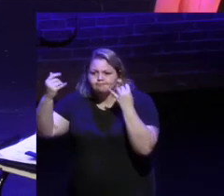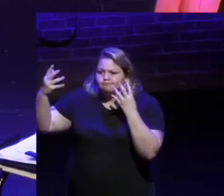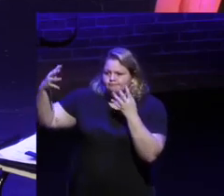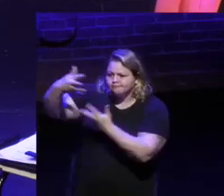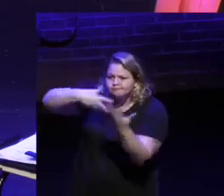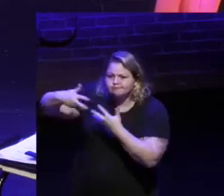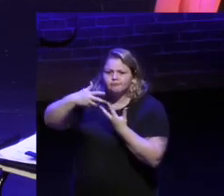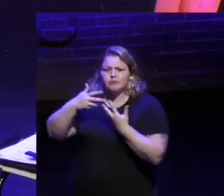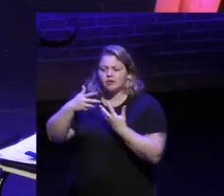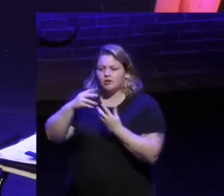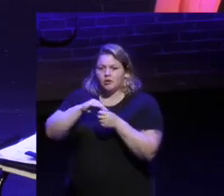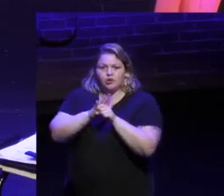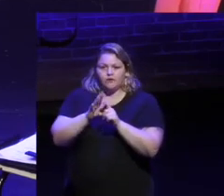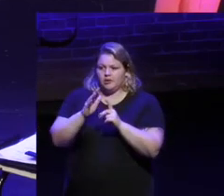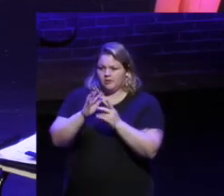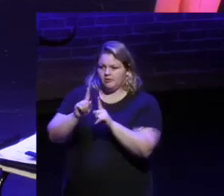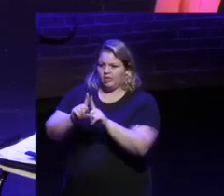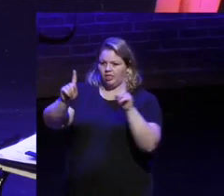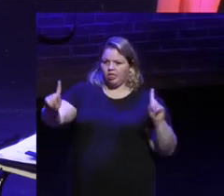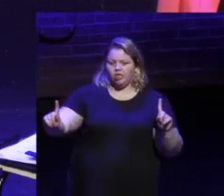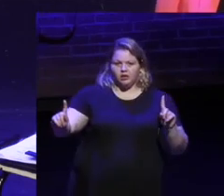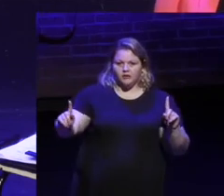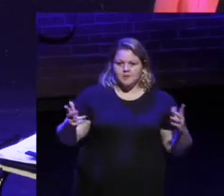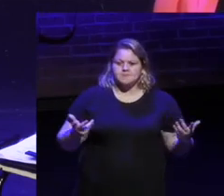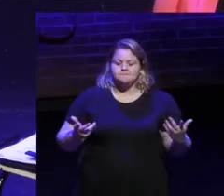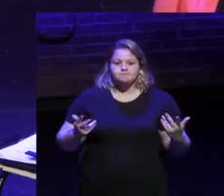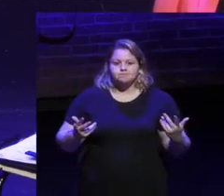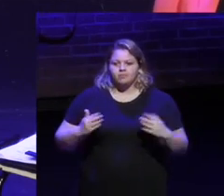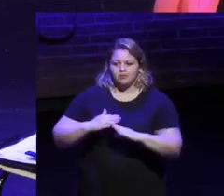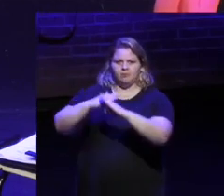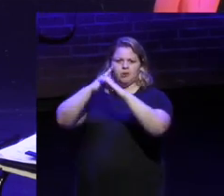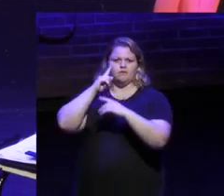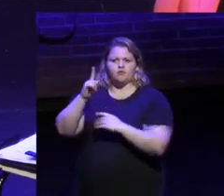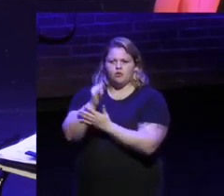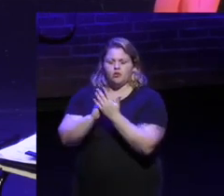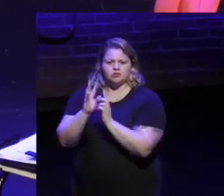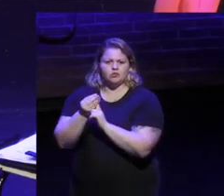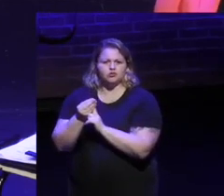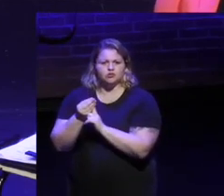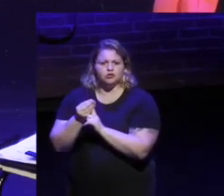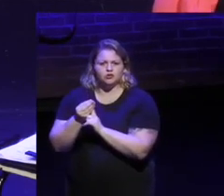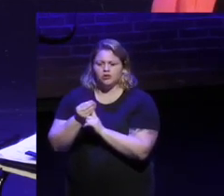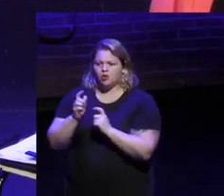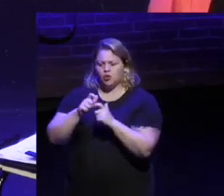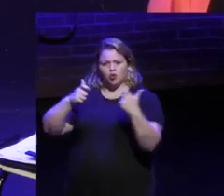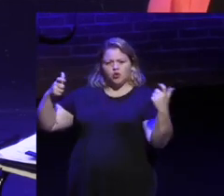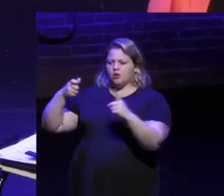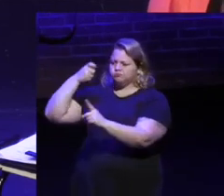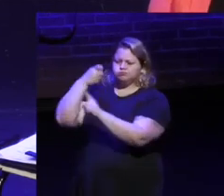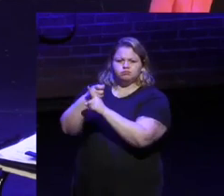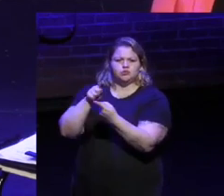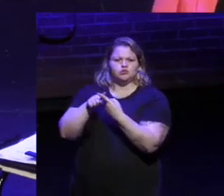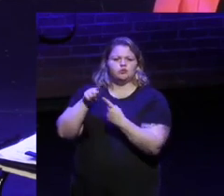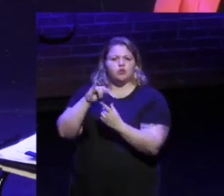COVID, of course, had to keep everyone apart. Not only was your community and the arts community the hardest hit by COVID, but I also